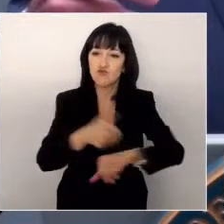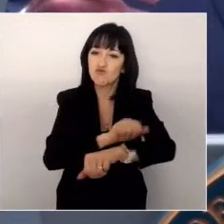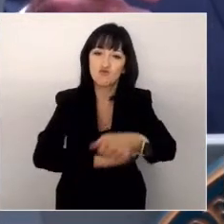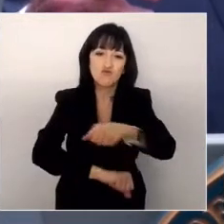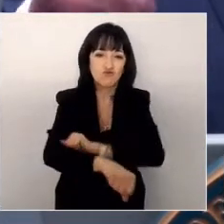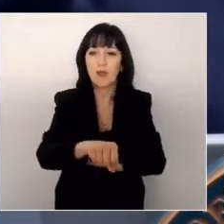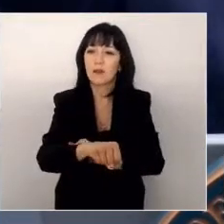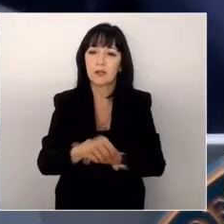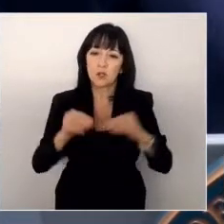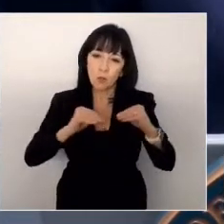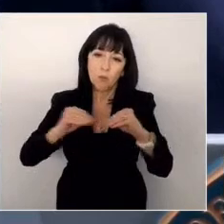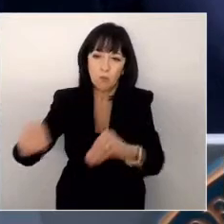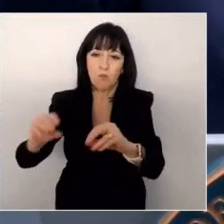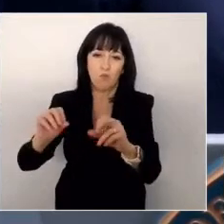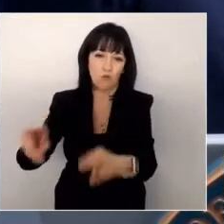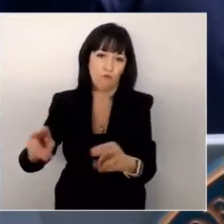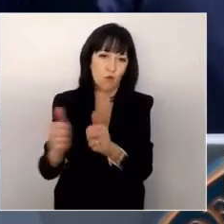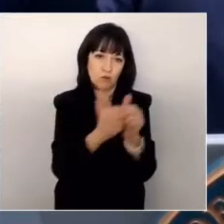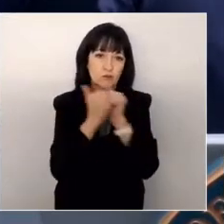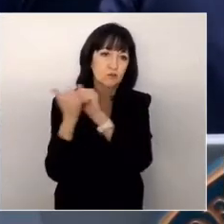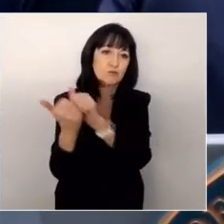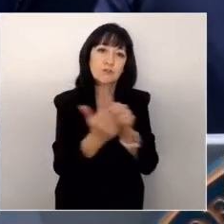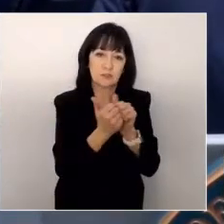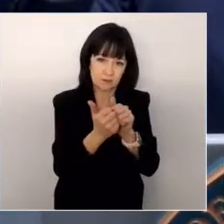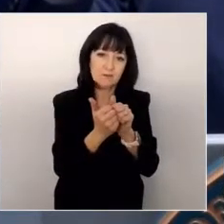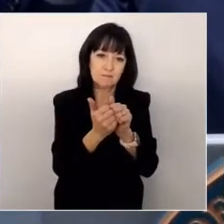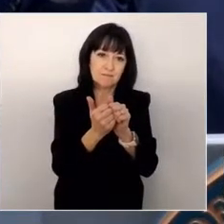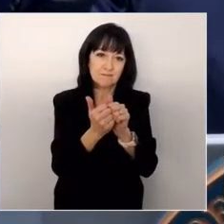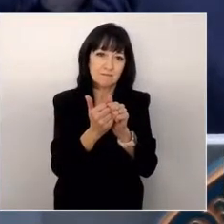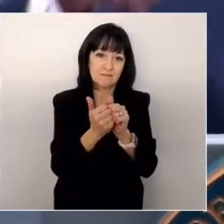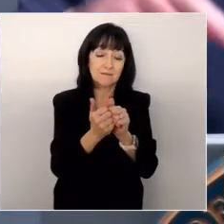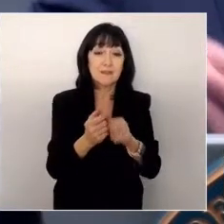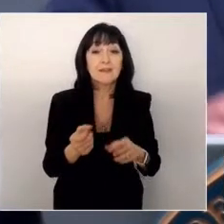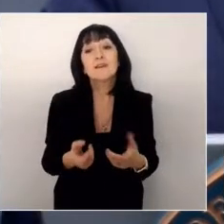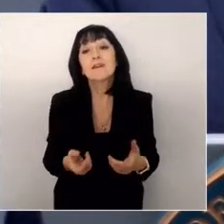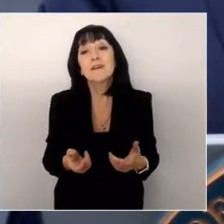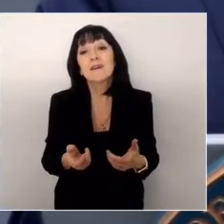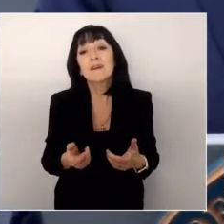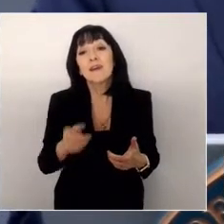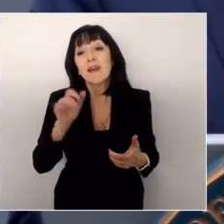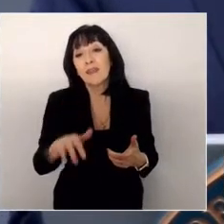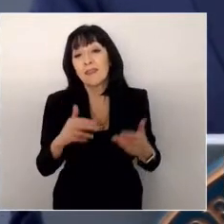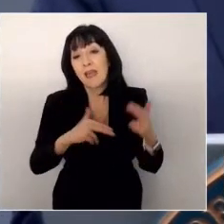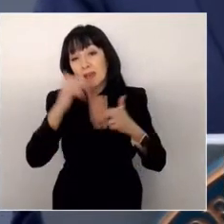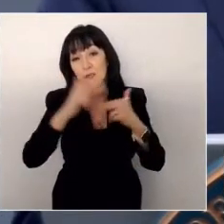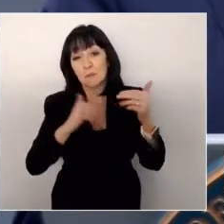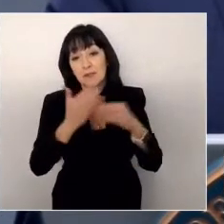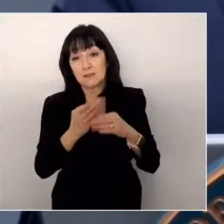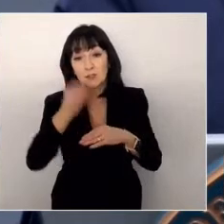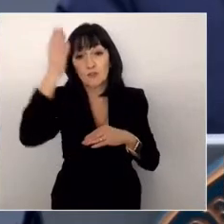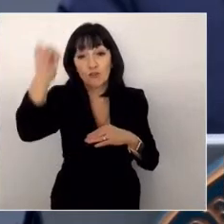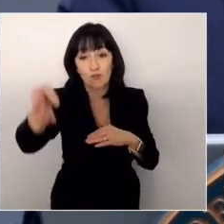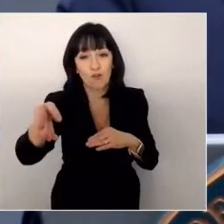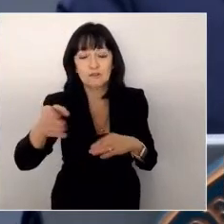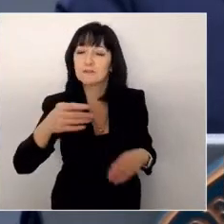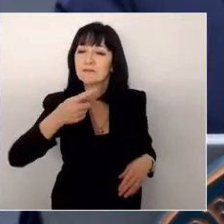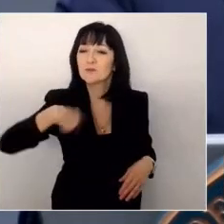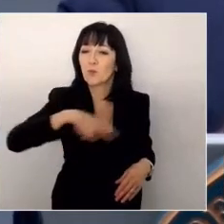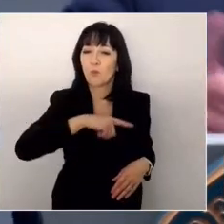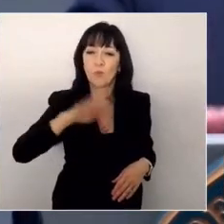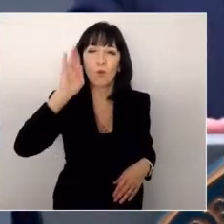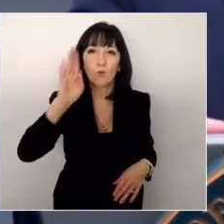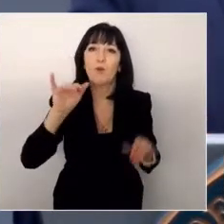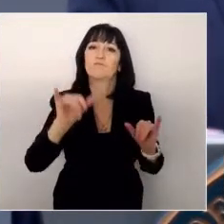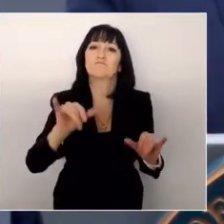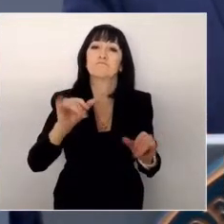stand across the building next year before you, the pandemic will be firmly in the rearview mirror. But